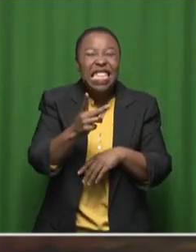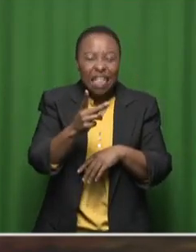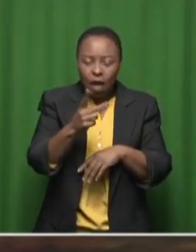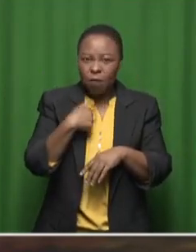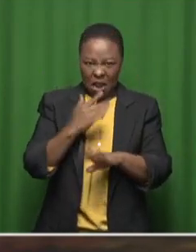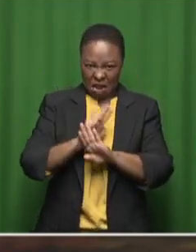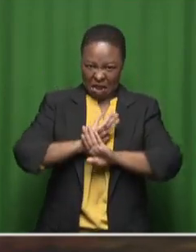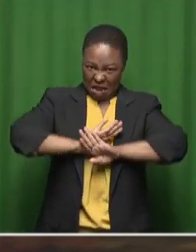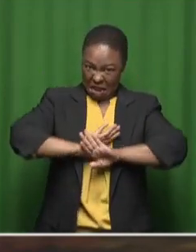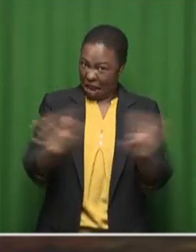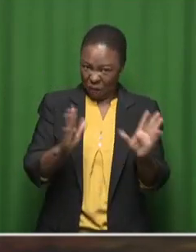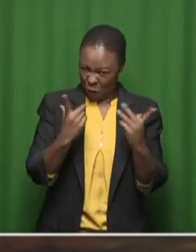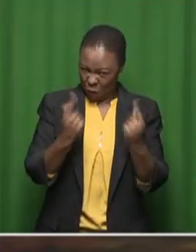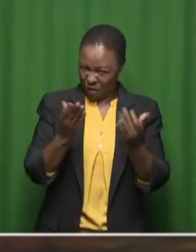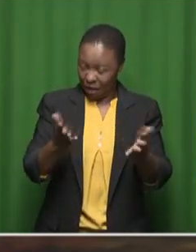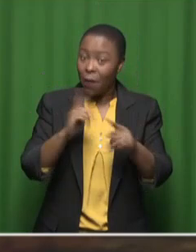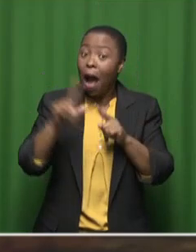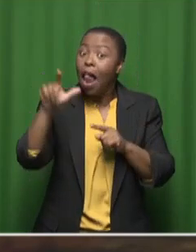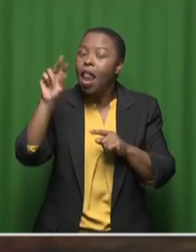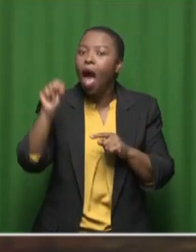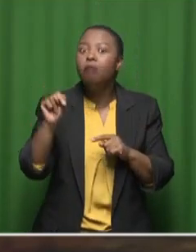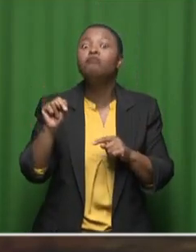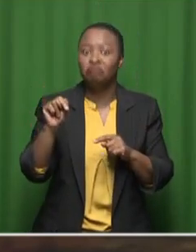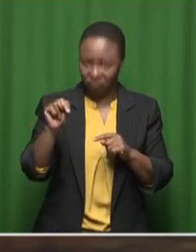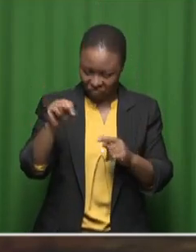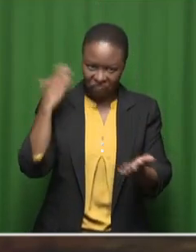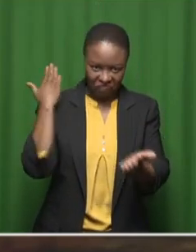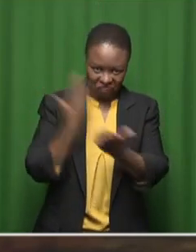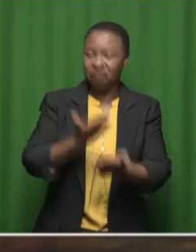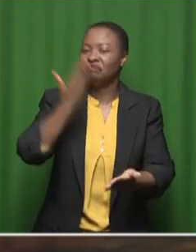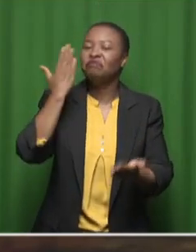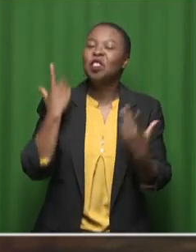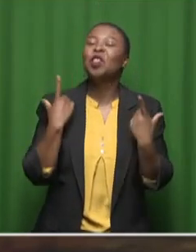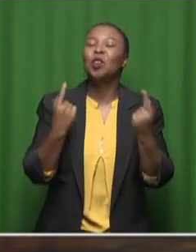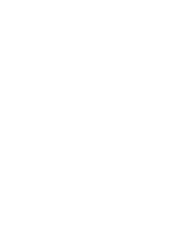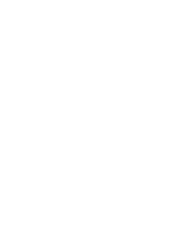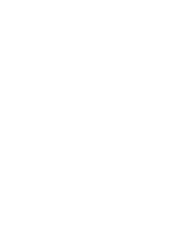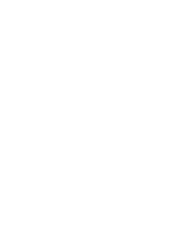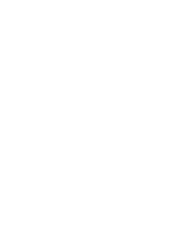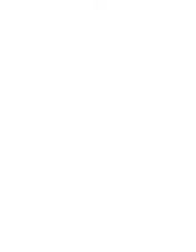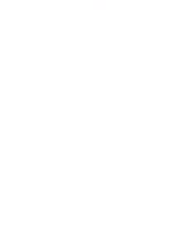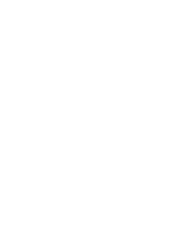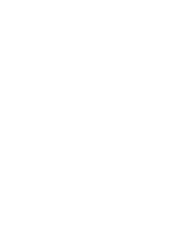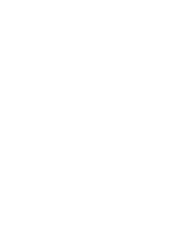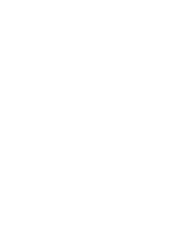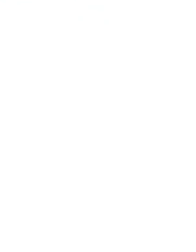ever going to do that. But Leanne, she did that. So we'll show you more of that later on.